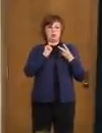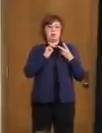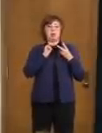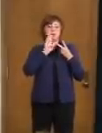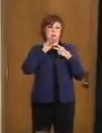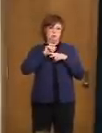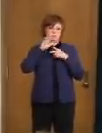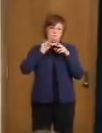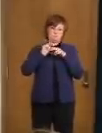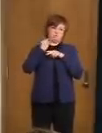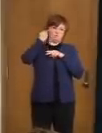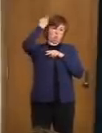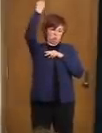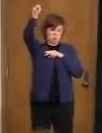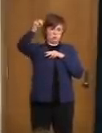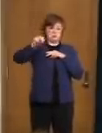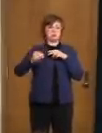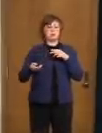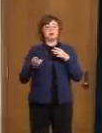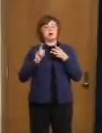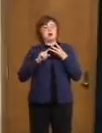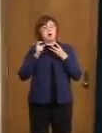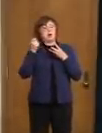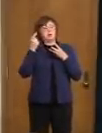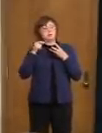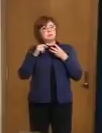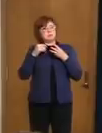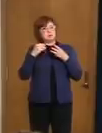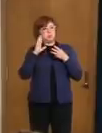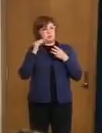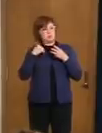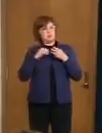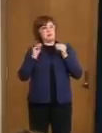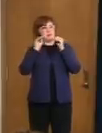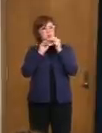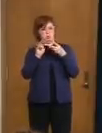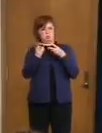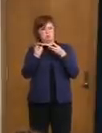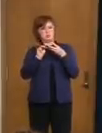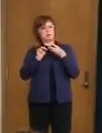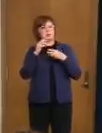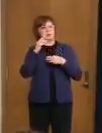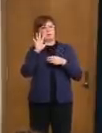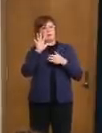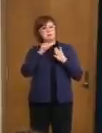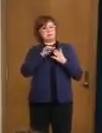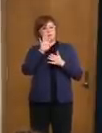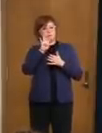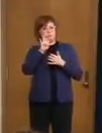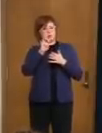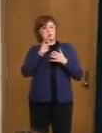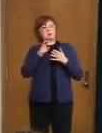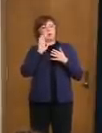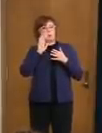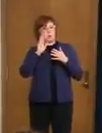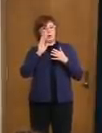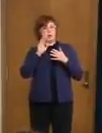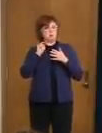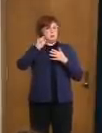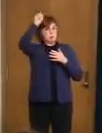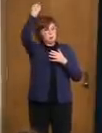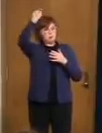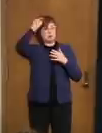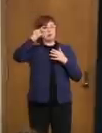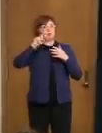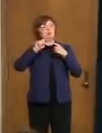Moderna vaccines that will be expected this week will also be distributed to over 50 communities in the southeast and east central regions of the